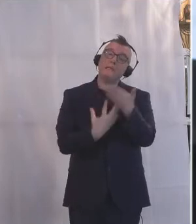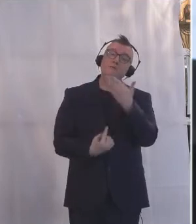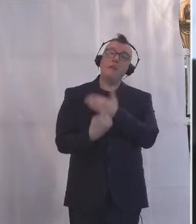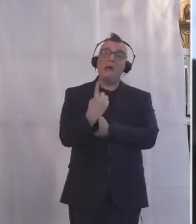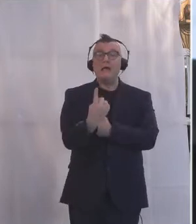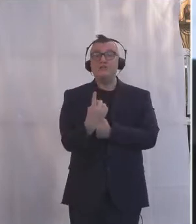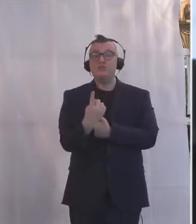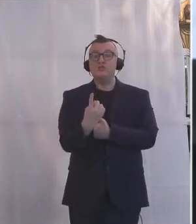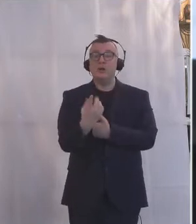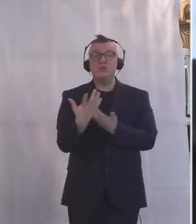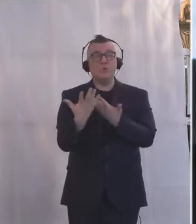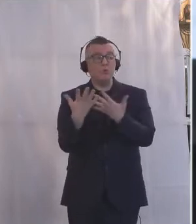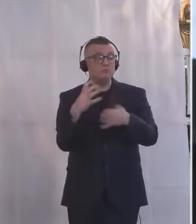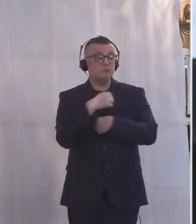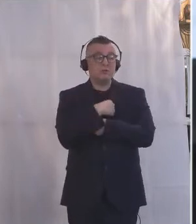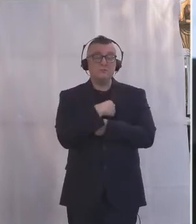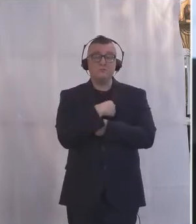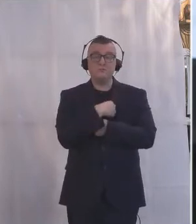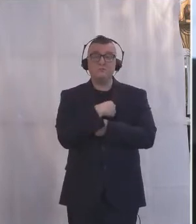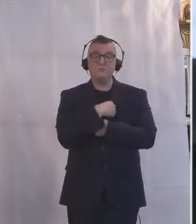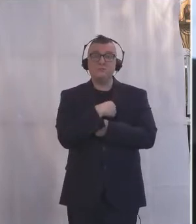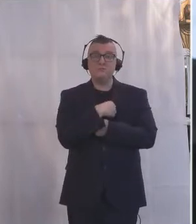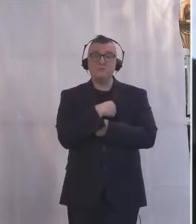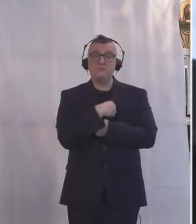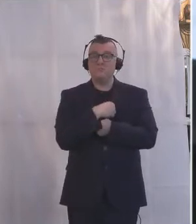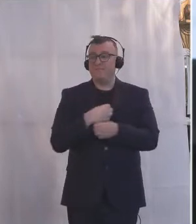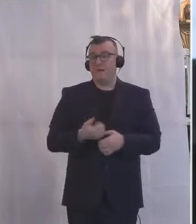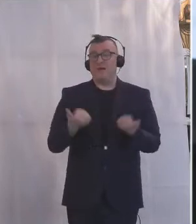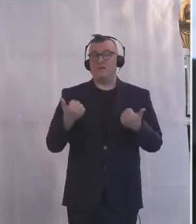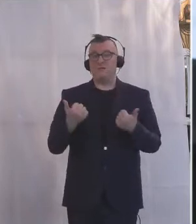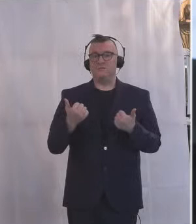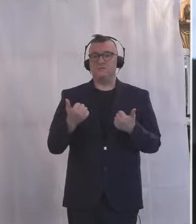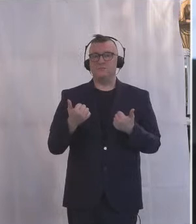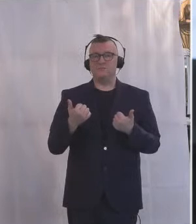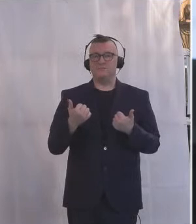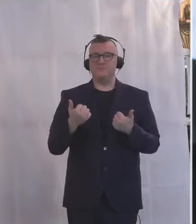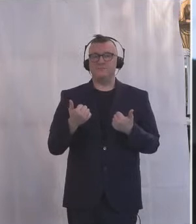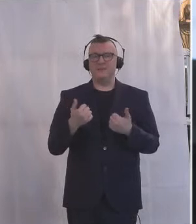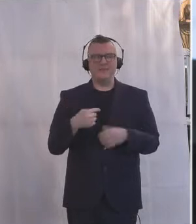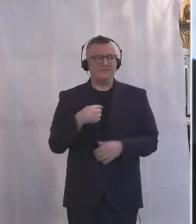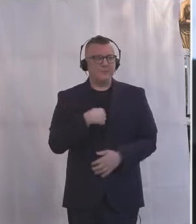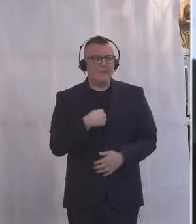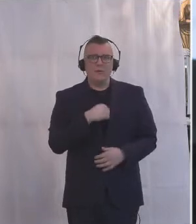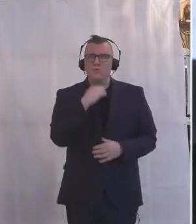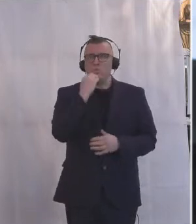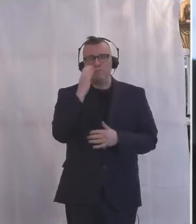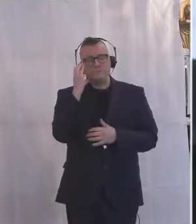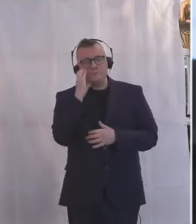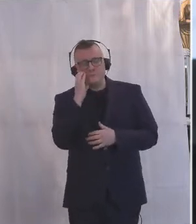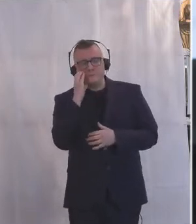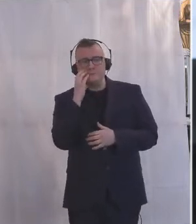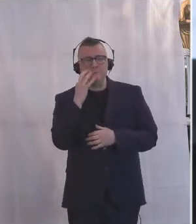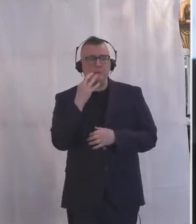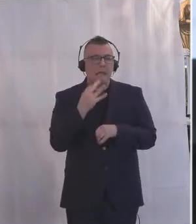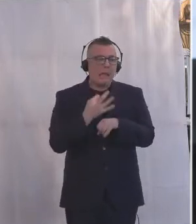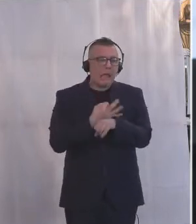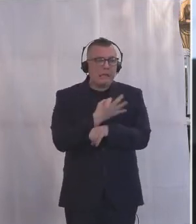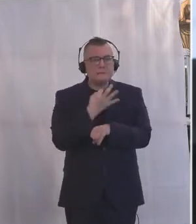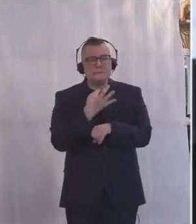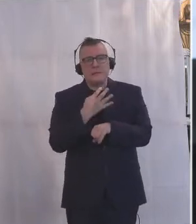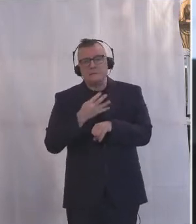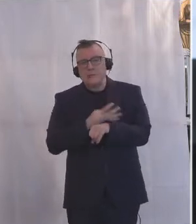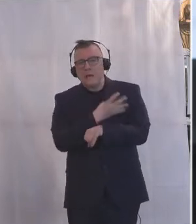through, or the stress, and for me, just getting enough sleep, getting a good 8 to 9, ideally 10